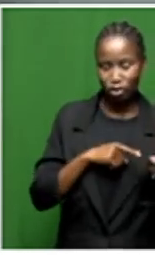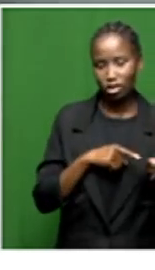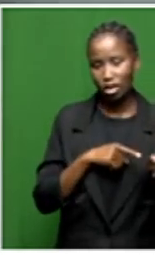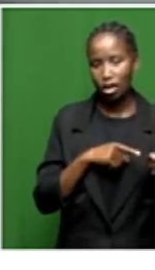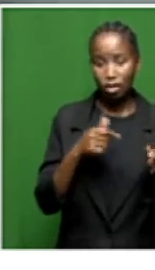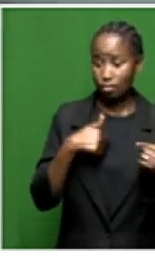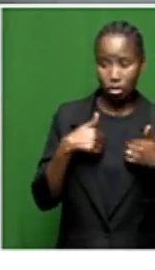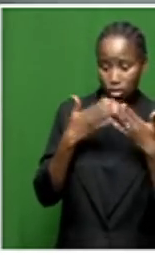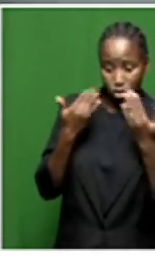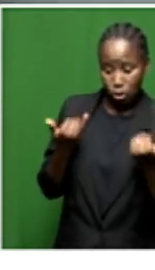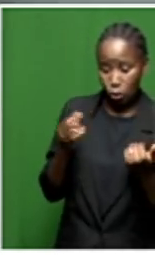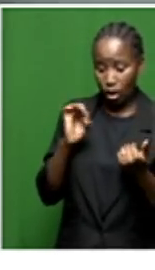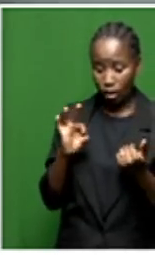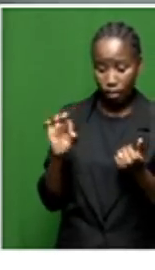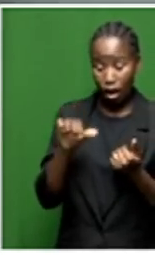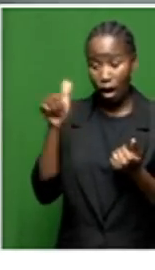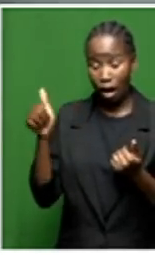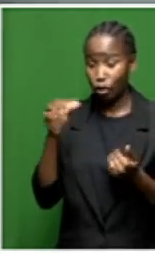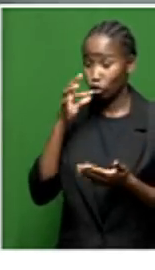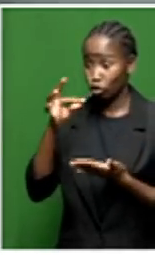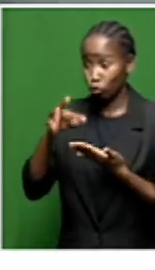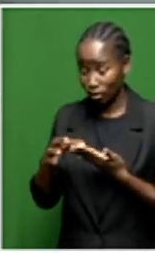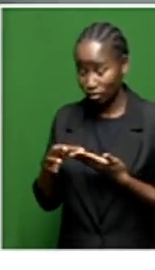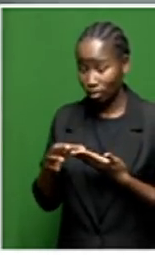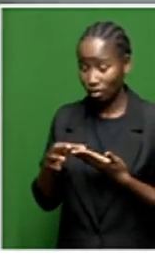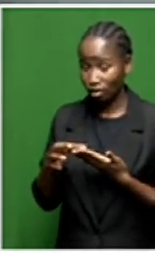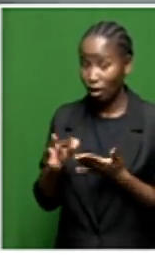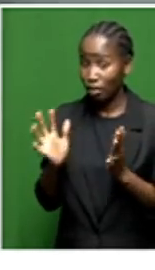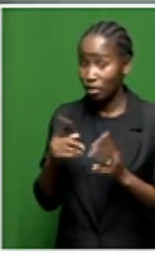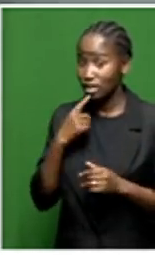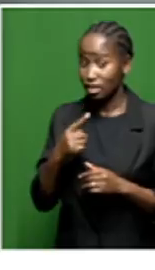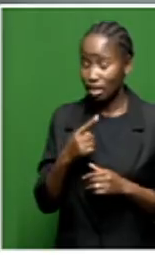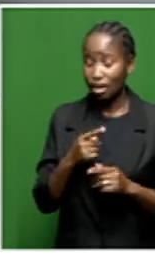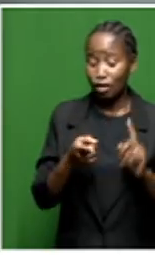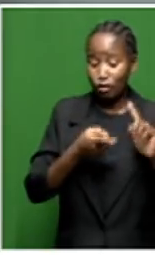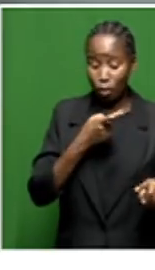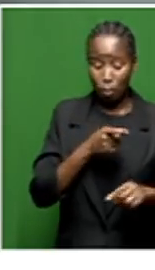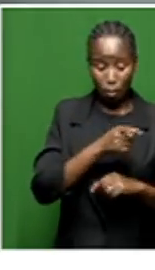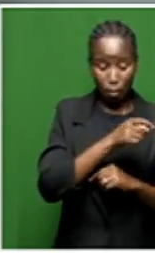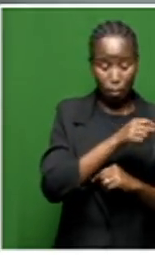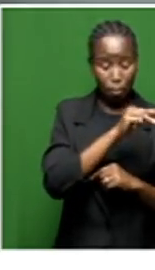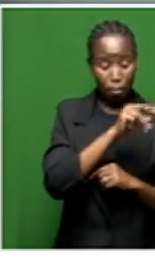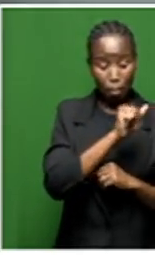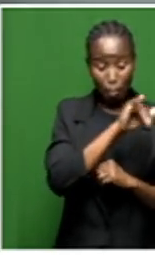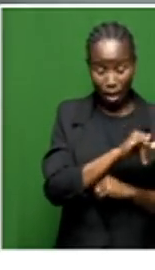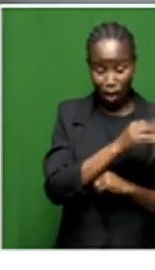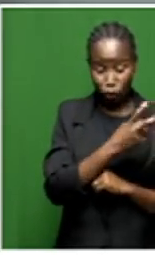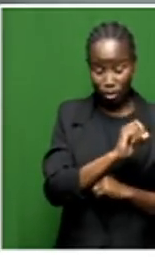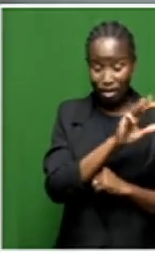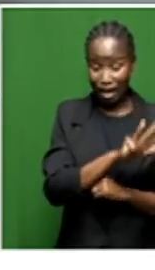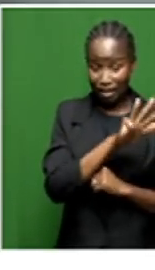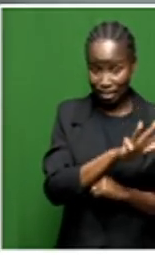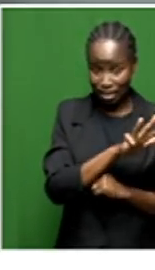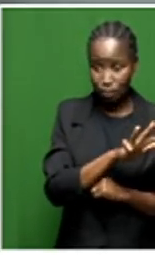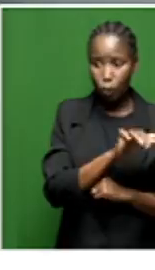any suggestion will say that in May 2019, when a complainant who